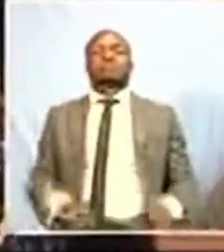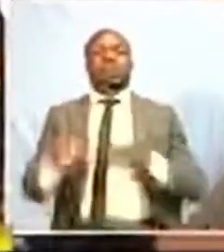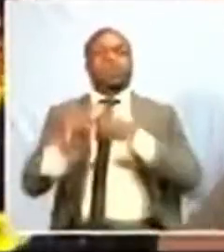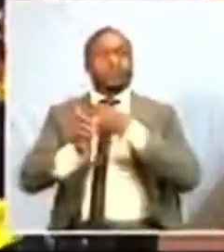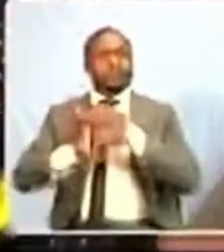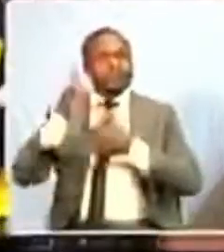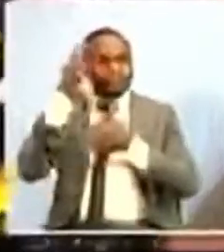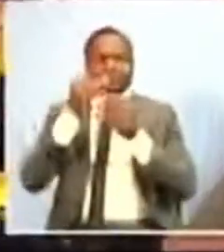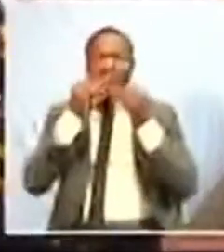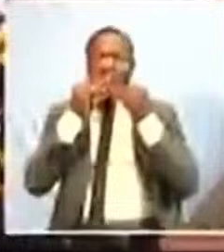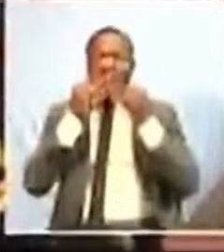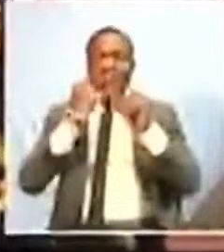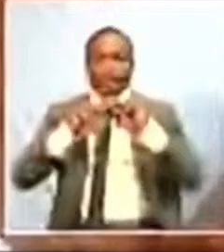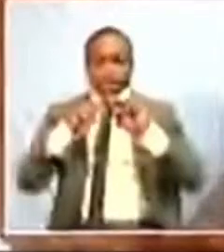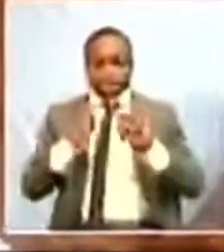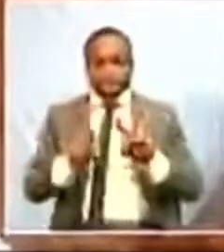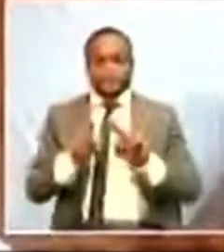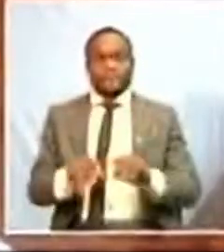Thank you, Chair.